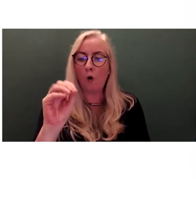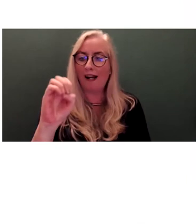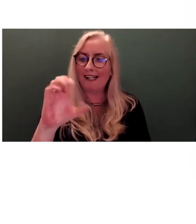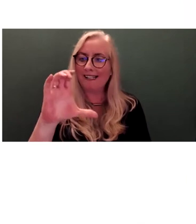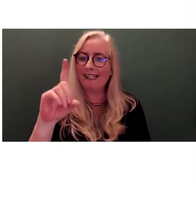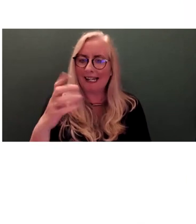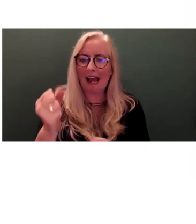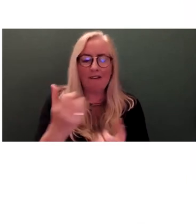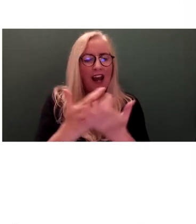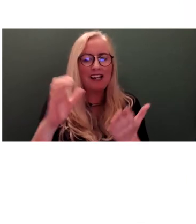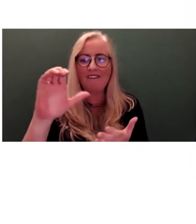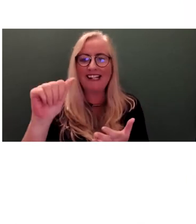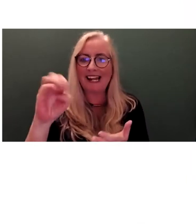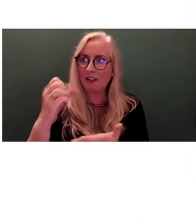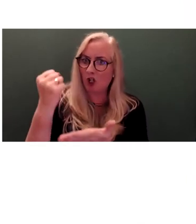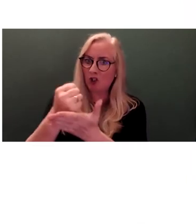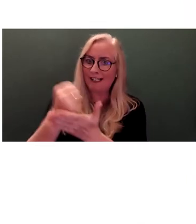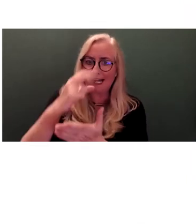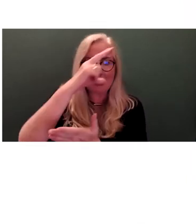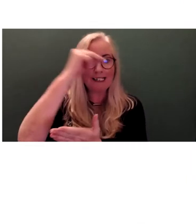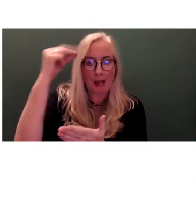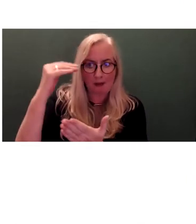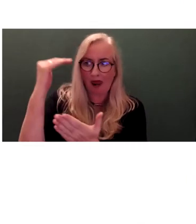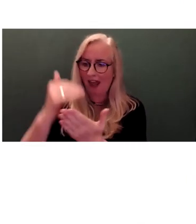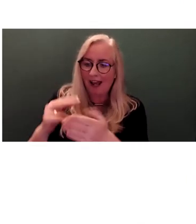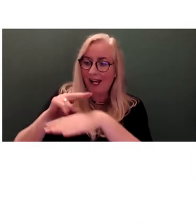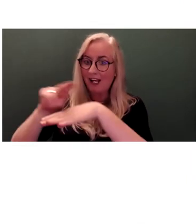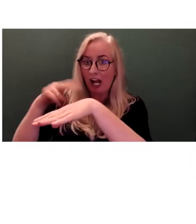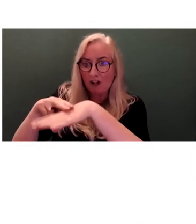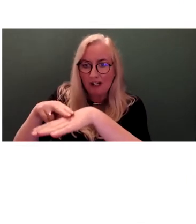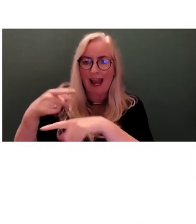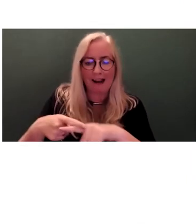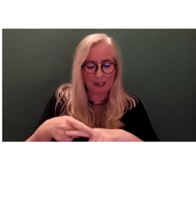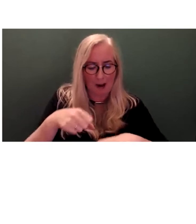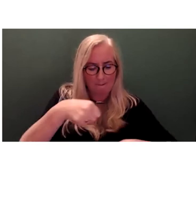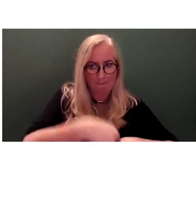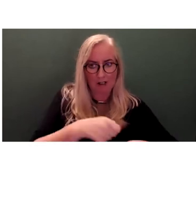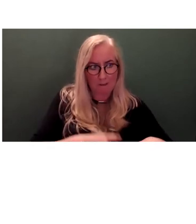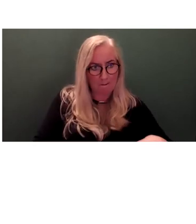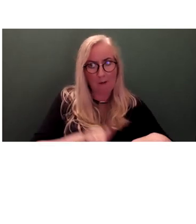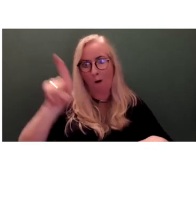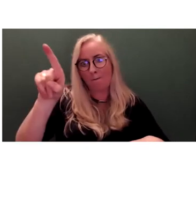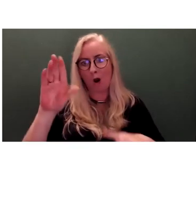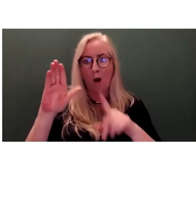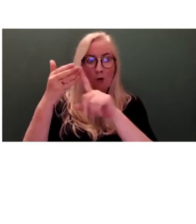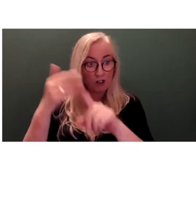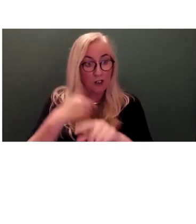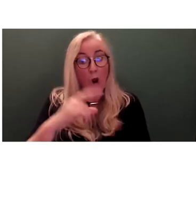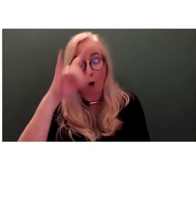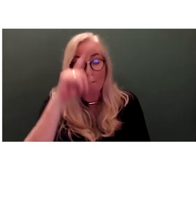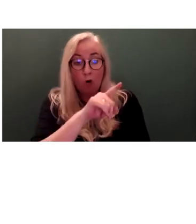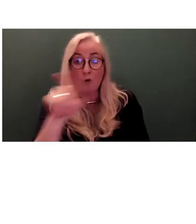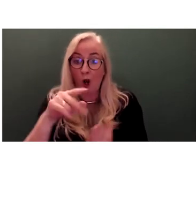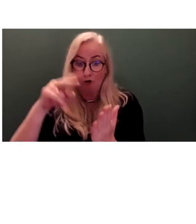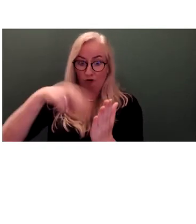of case study examples throughout it, both from the national and the bottom-up approaches. So I hope readers will find those of